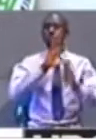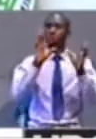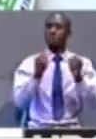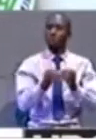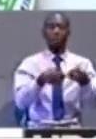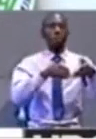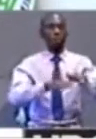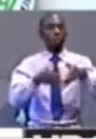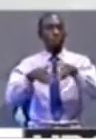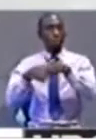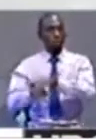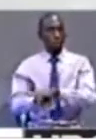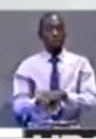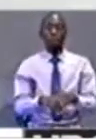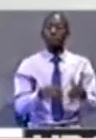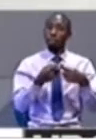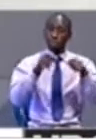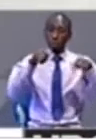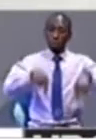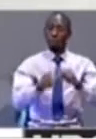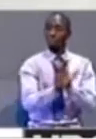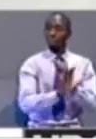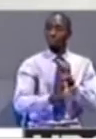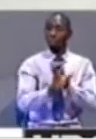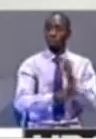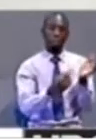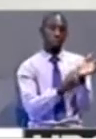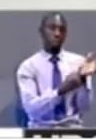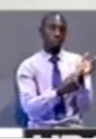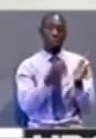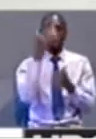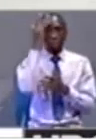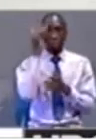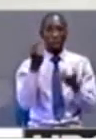because you listened to our advice,